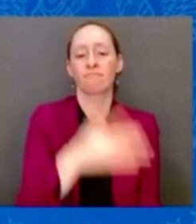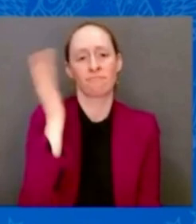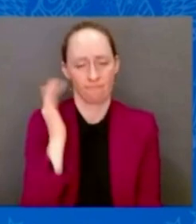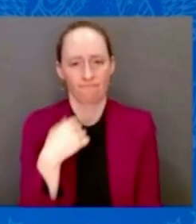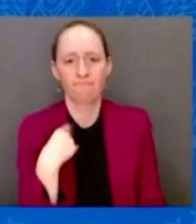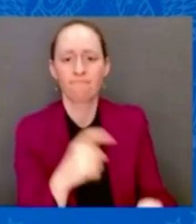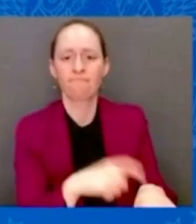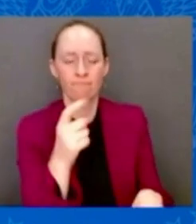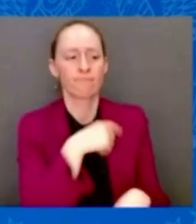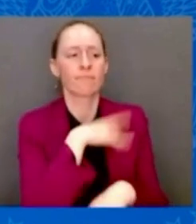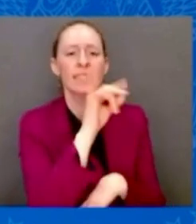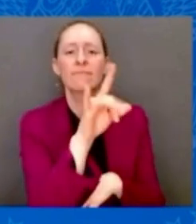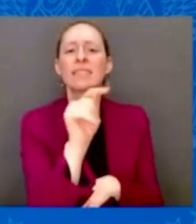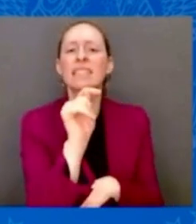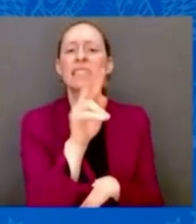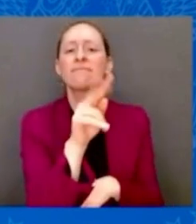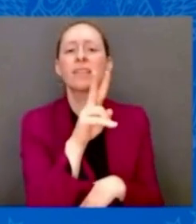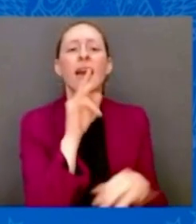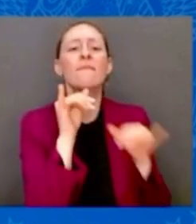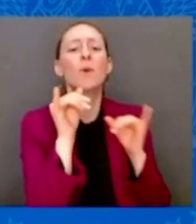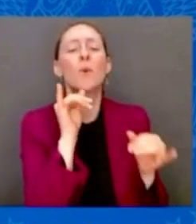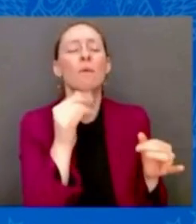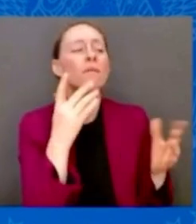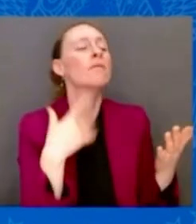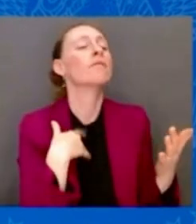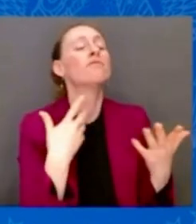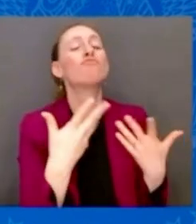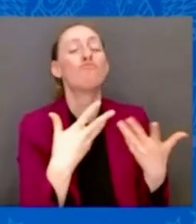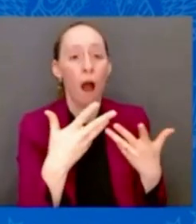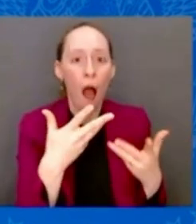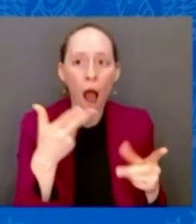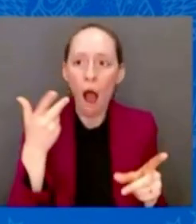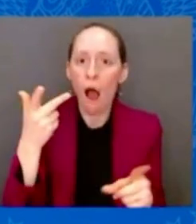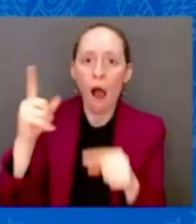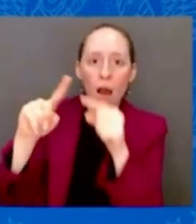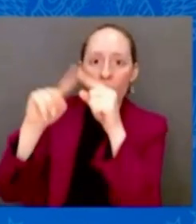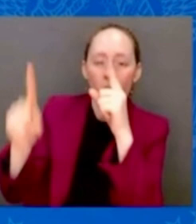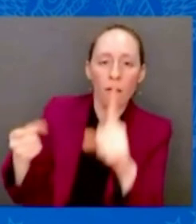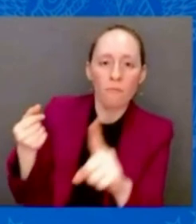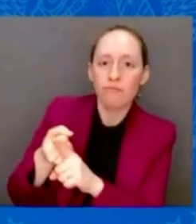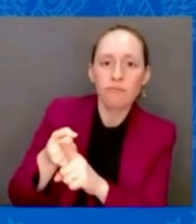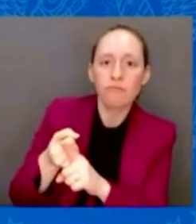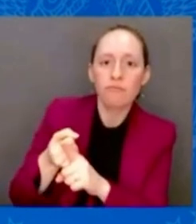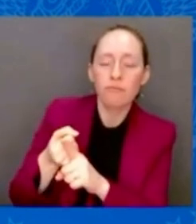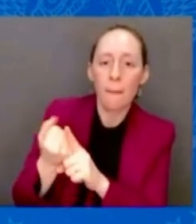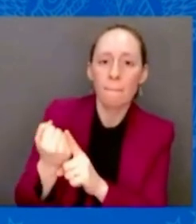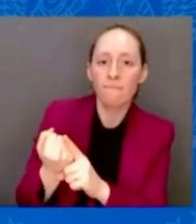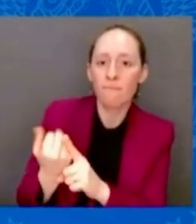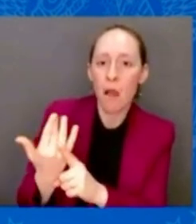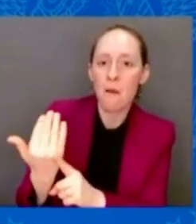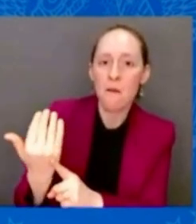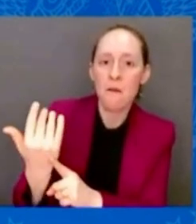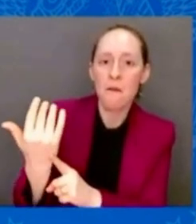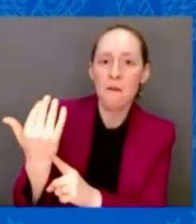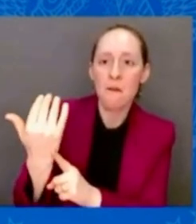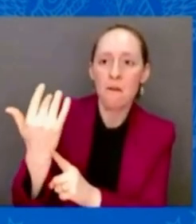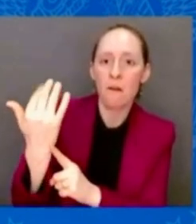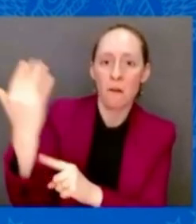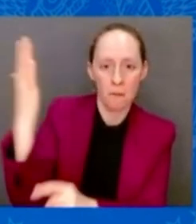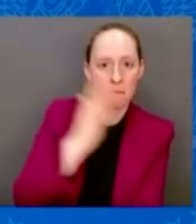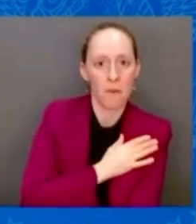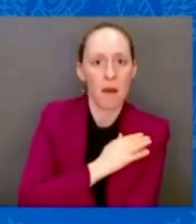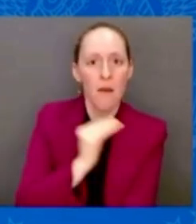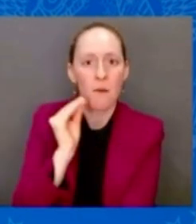caught fire underneath the floorboards of my house. And it was during the summer, air conditioning was on, smoke that thick, all